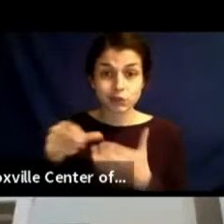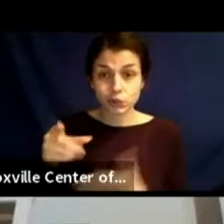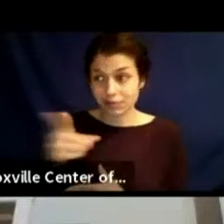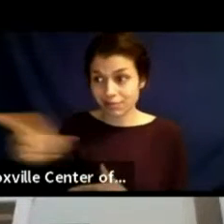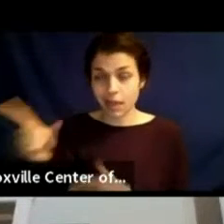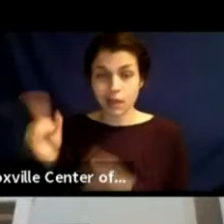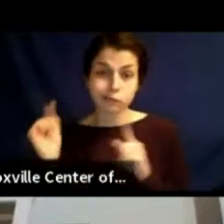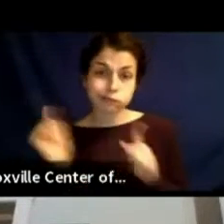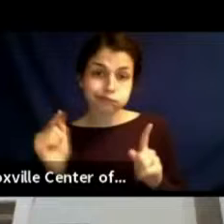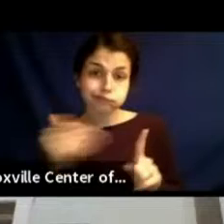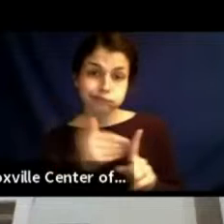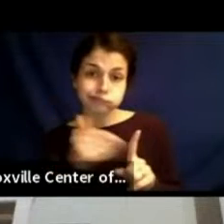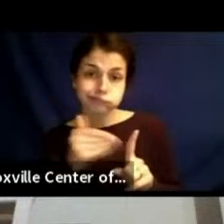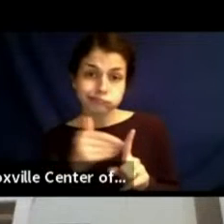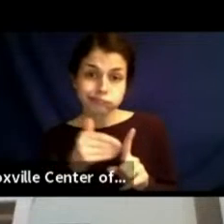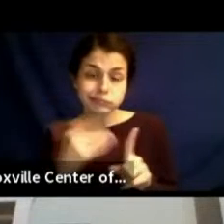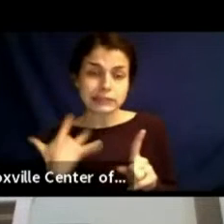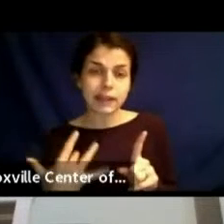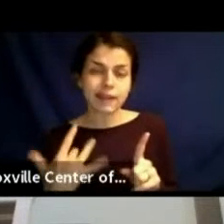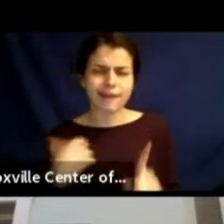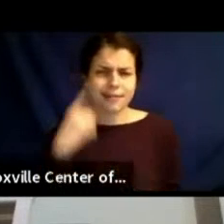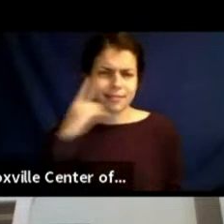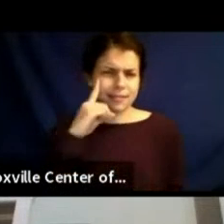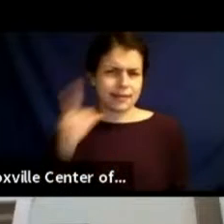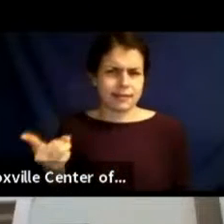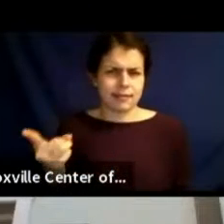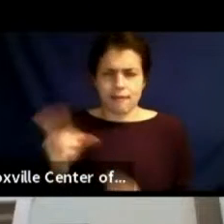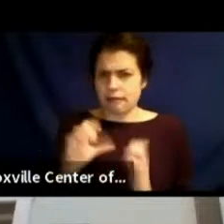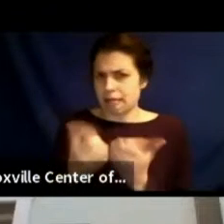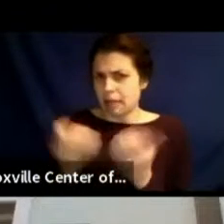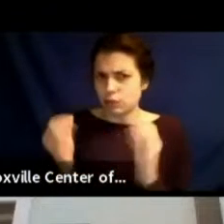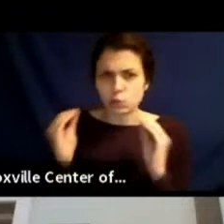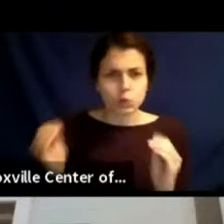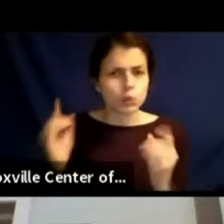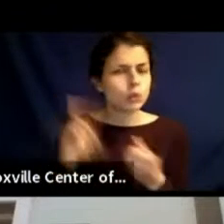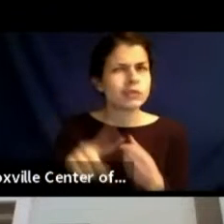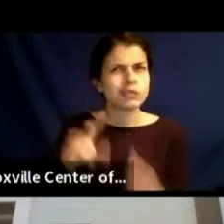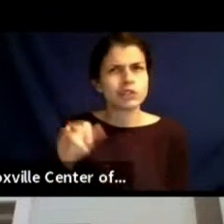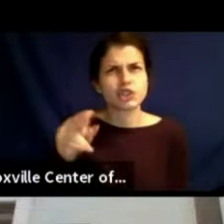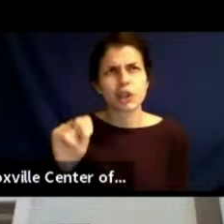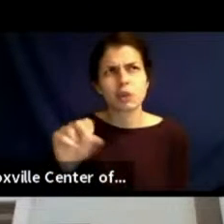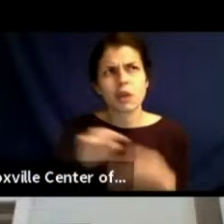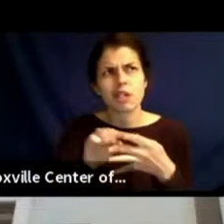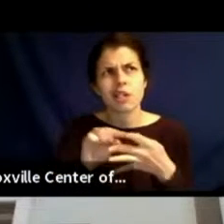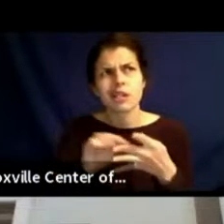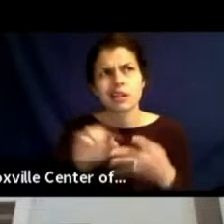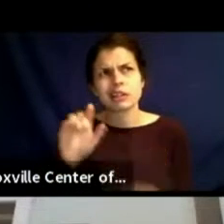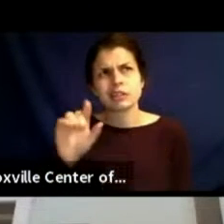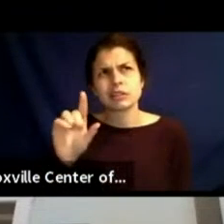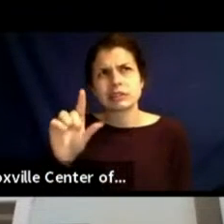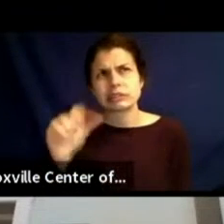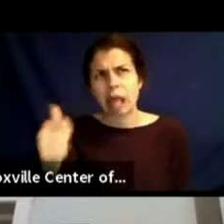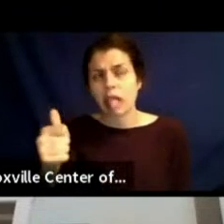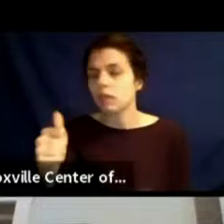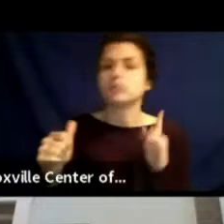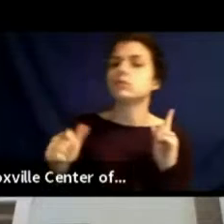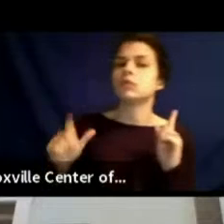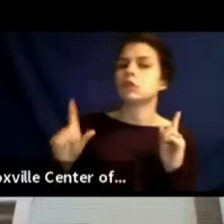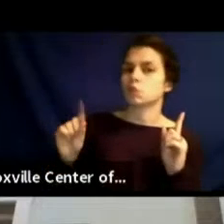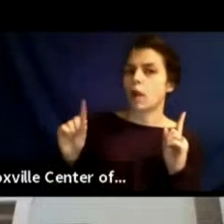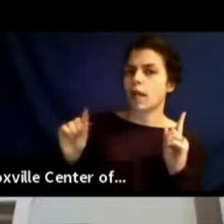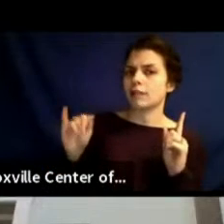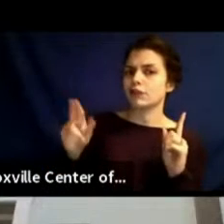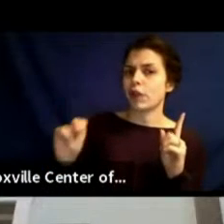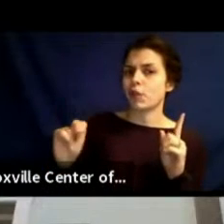until, I believe, like January 10th or something like that. January 20th is first day of class. Yeah, so